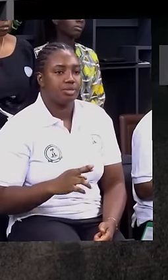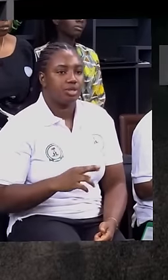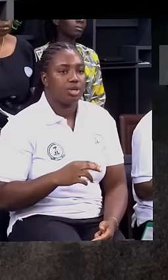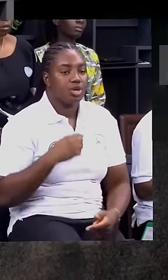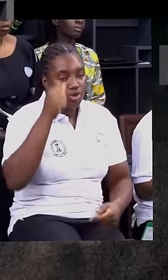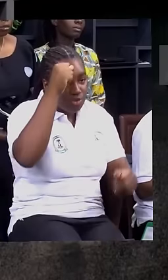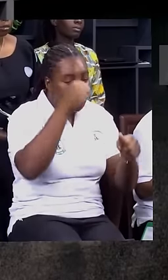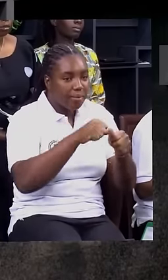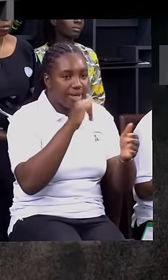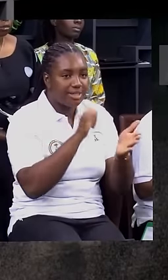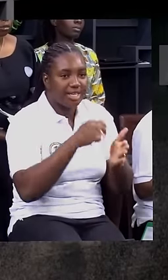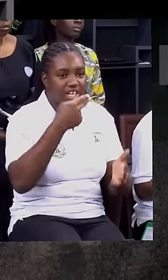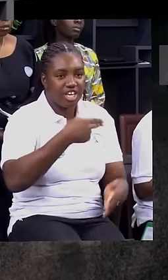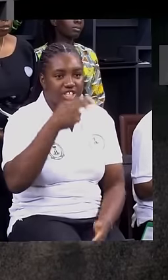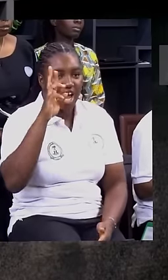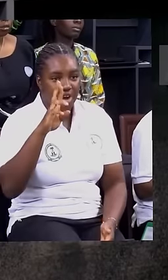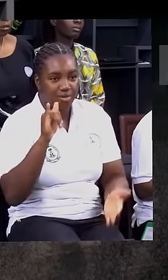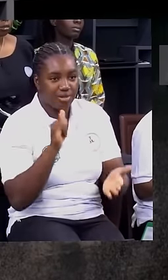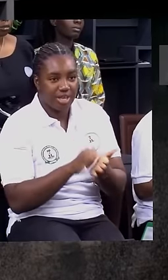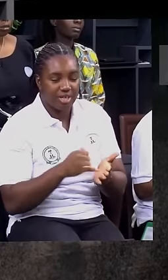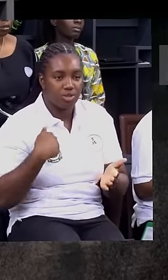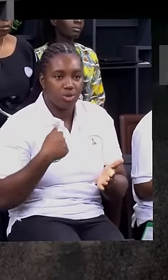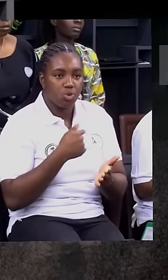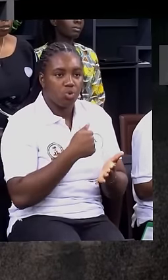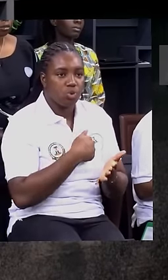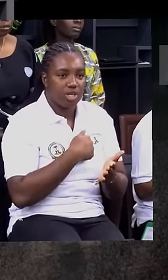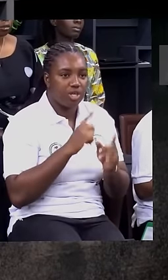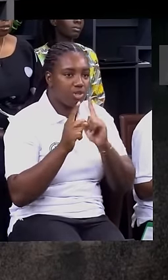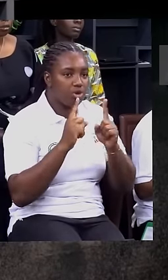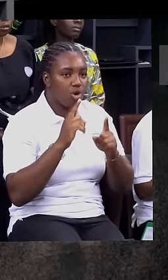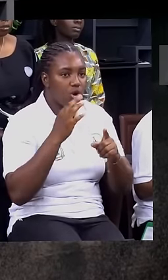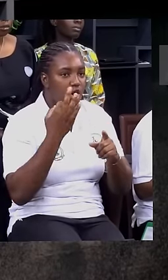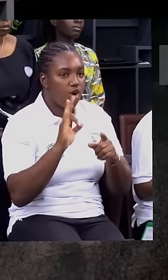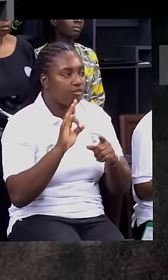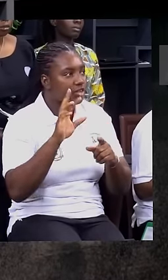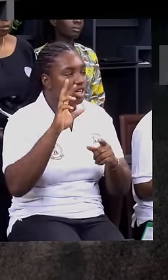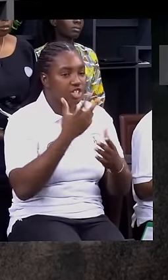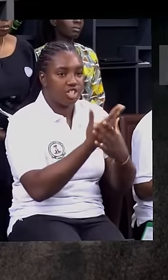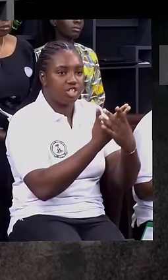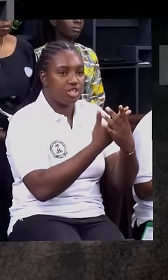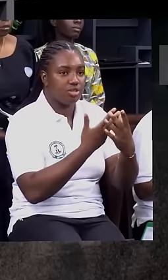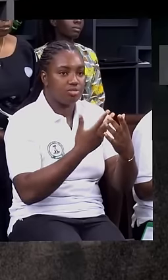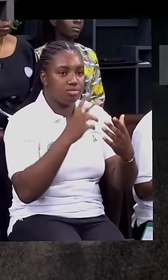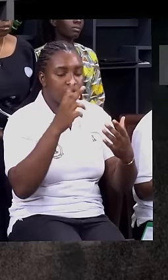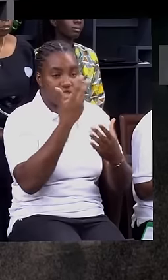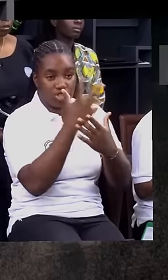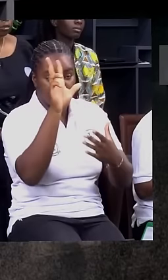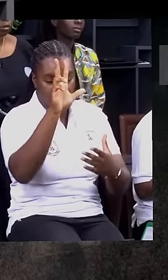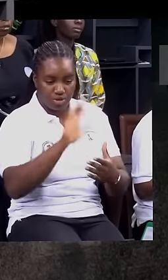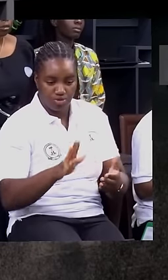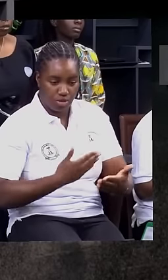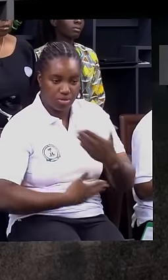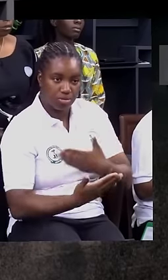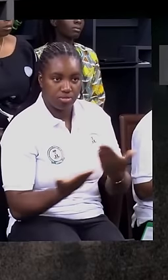remember that HRO that we treated, we talk about the triplet? Yes, sir. That's the lady. Yes, I